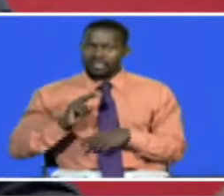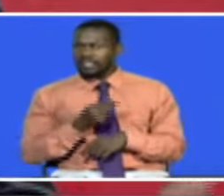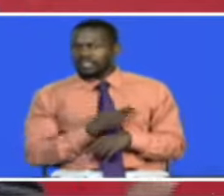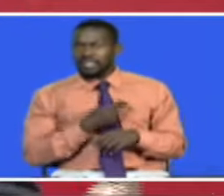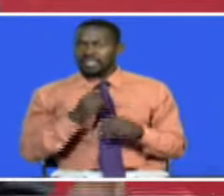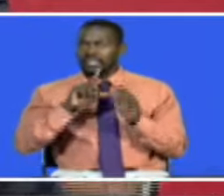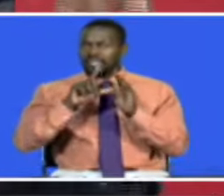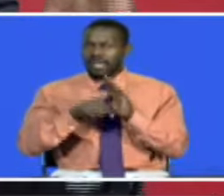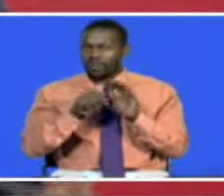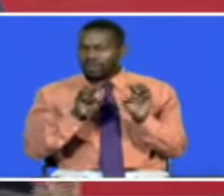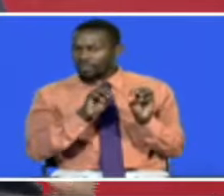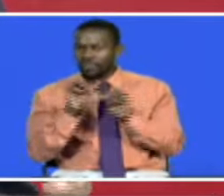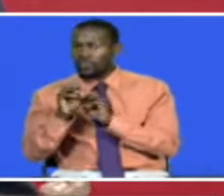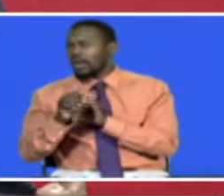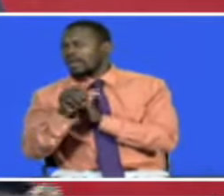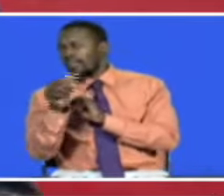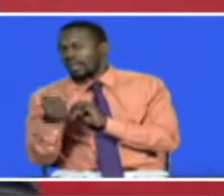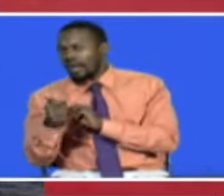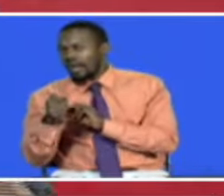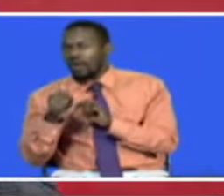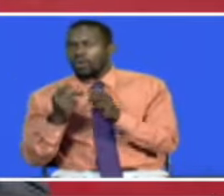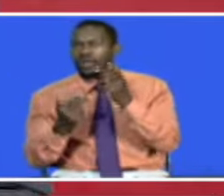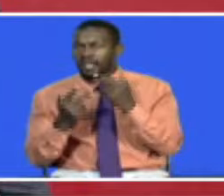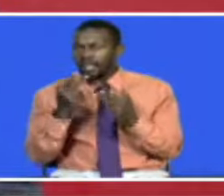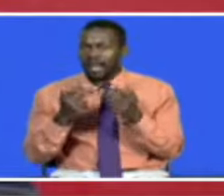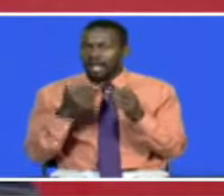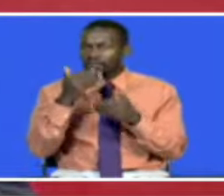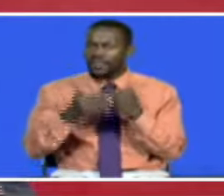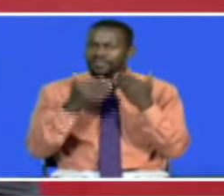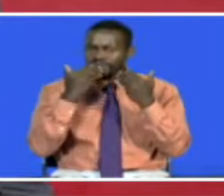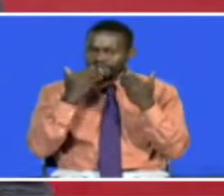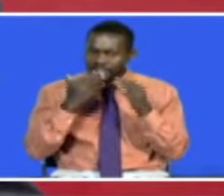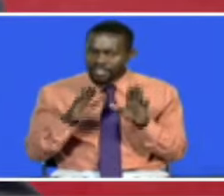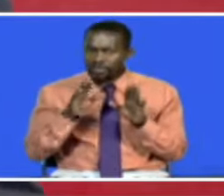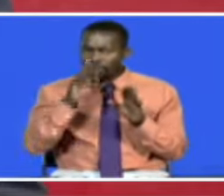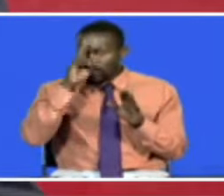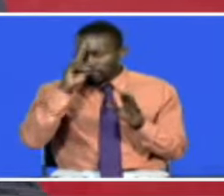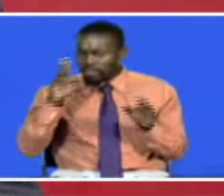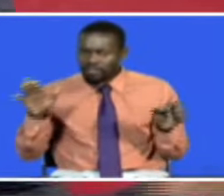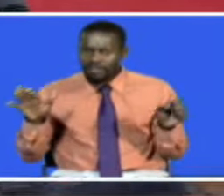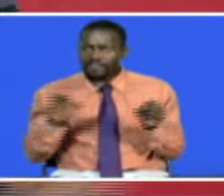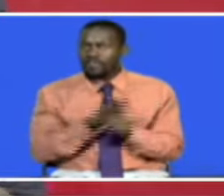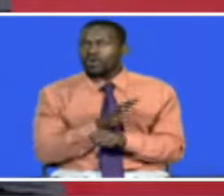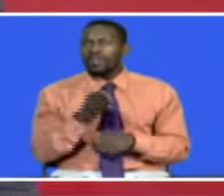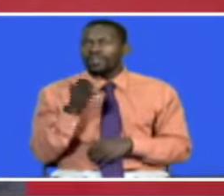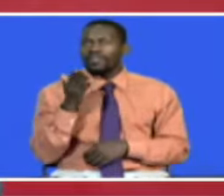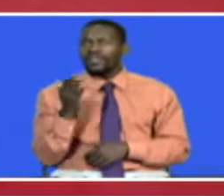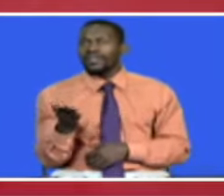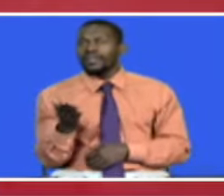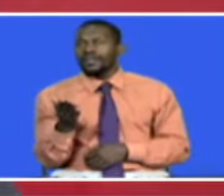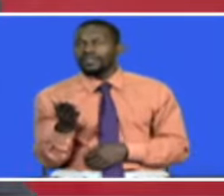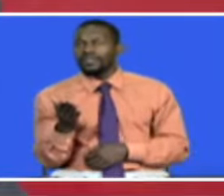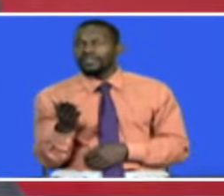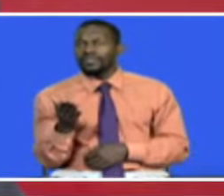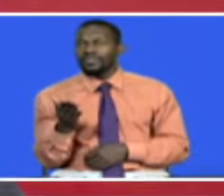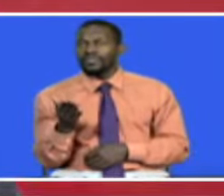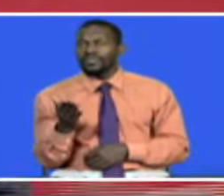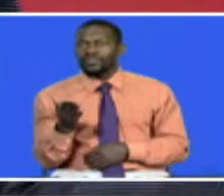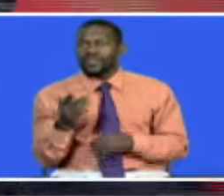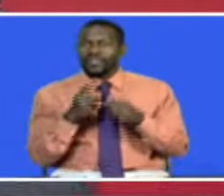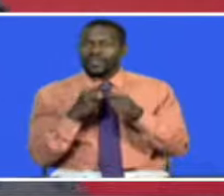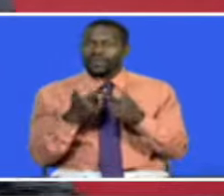Galaxy. When we finished the press statement, the place was full with policemen with the tear gas. And they didn't throw tear gas, but there are very many. Okay. Then we went up